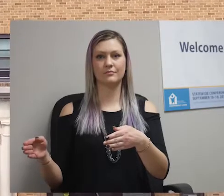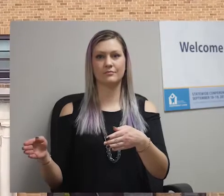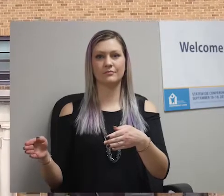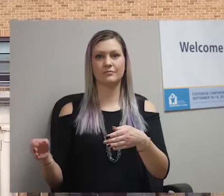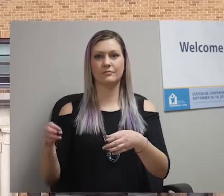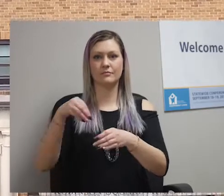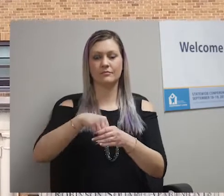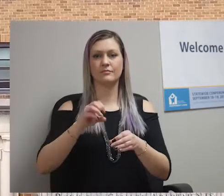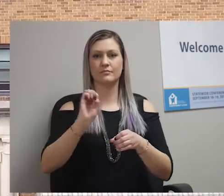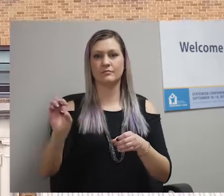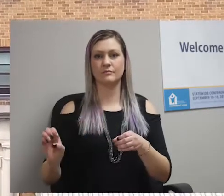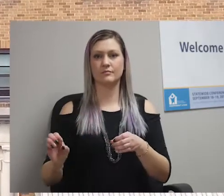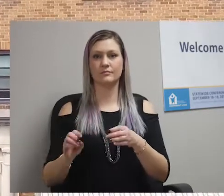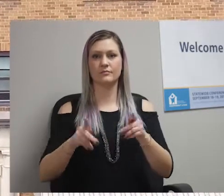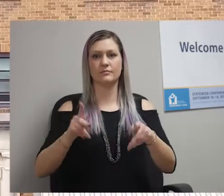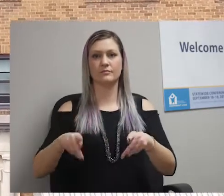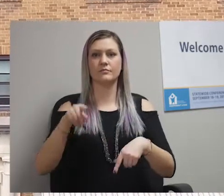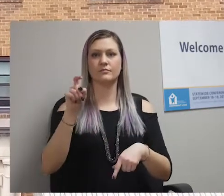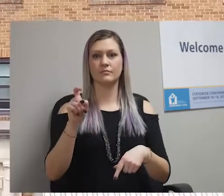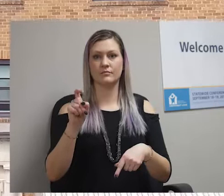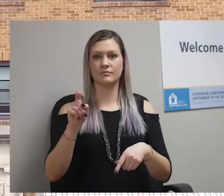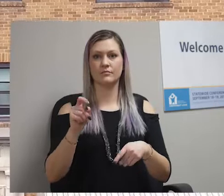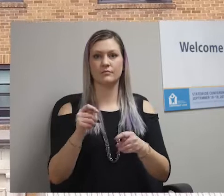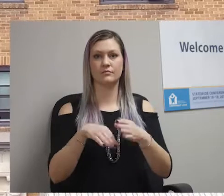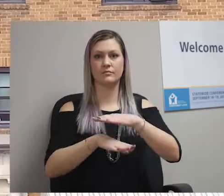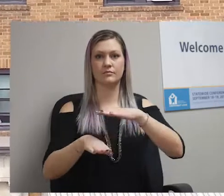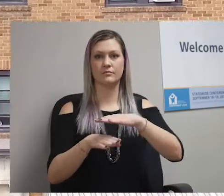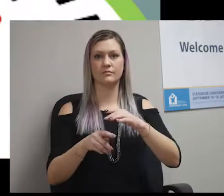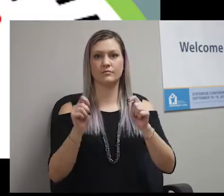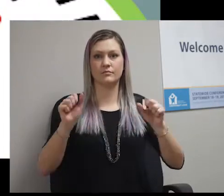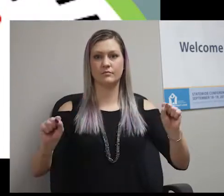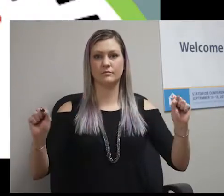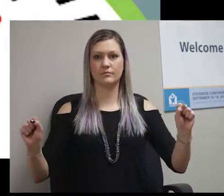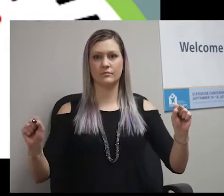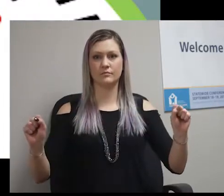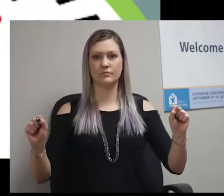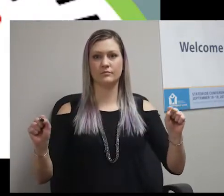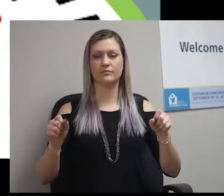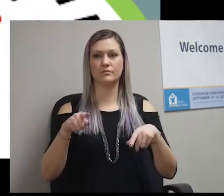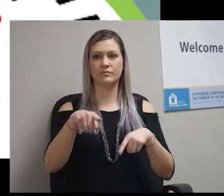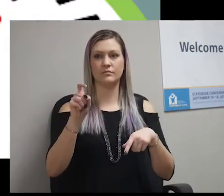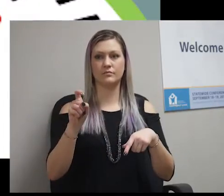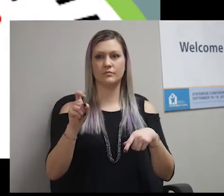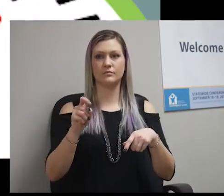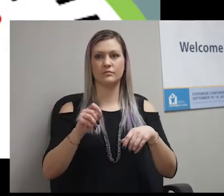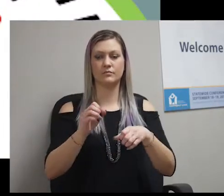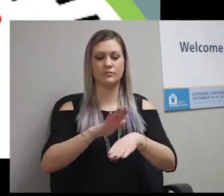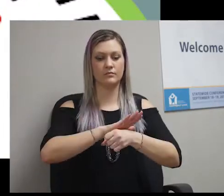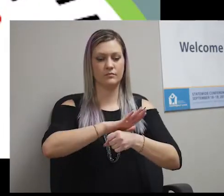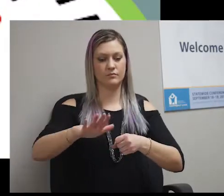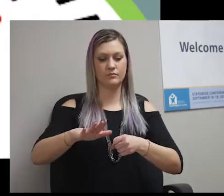In an emergency, participants will need some basic supplies. Participants need to be prepared to be self-sufficient for at